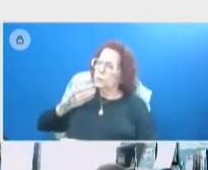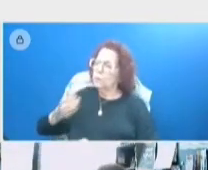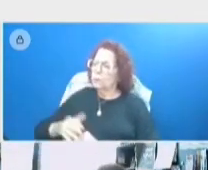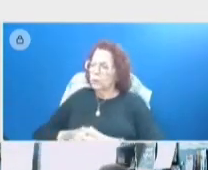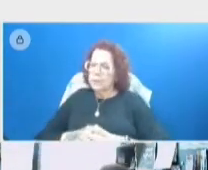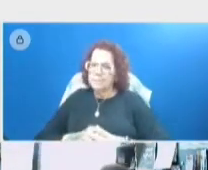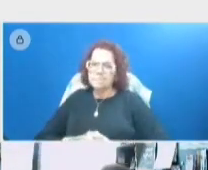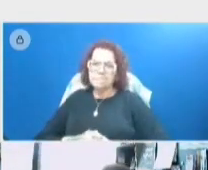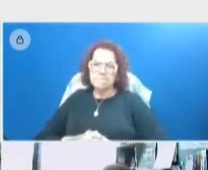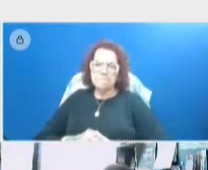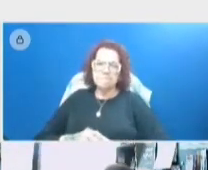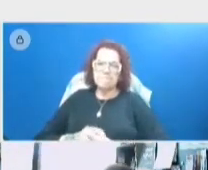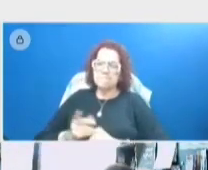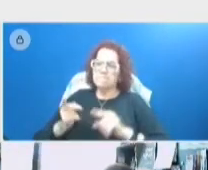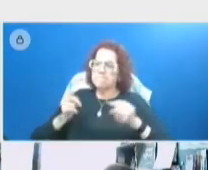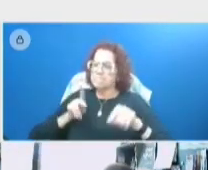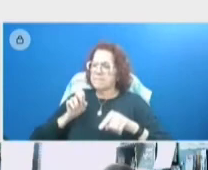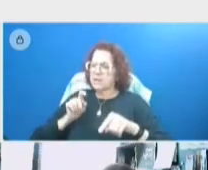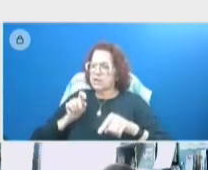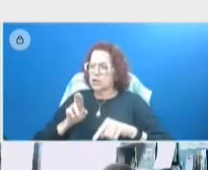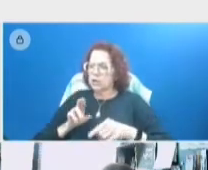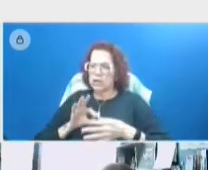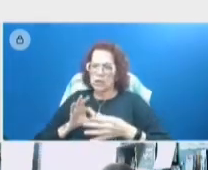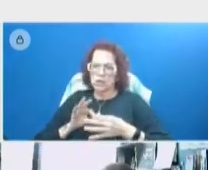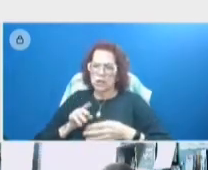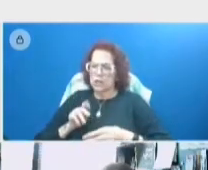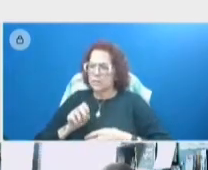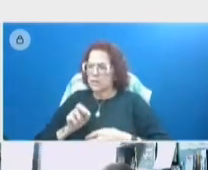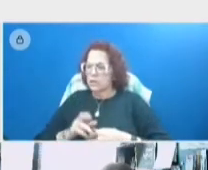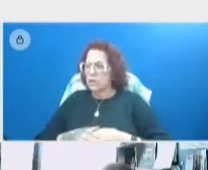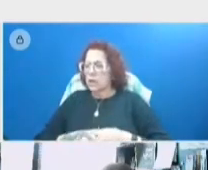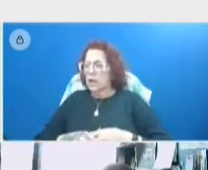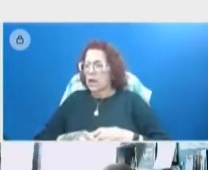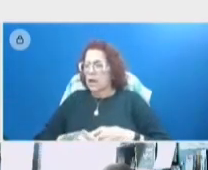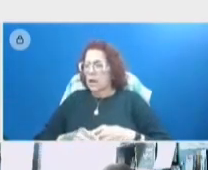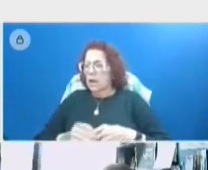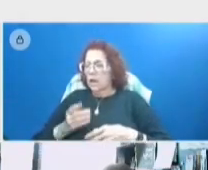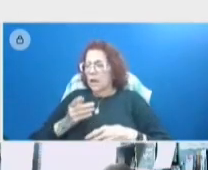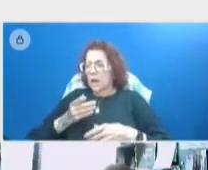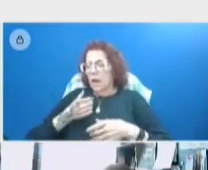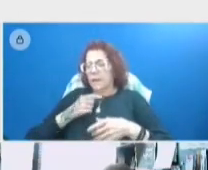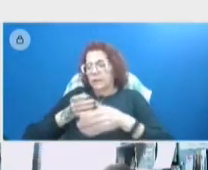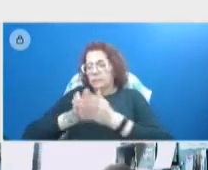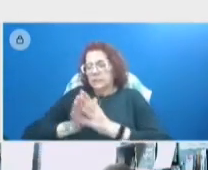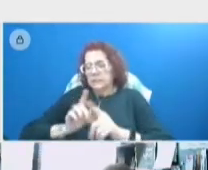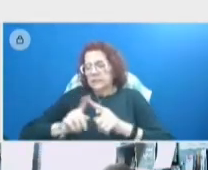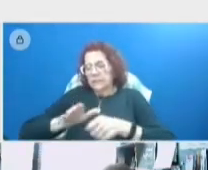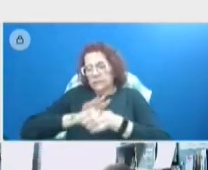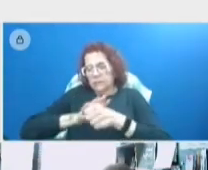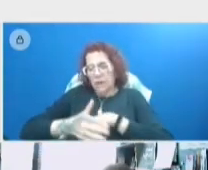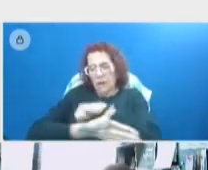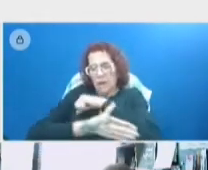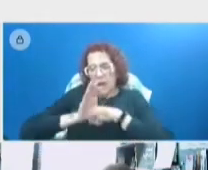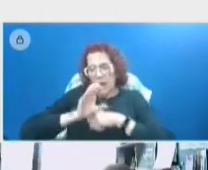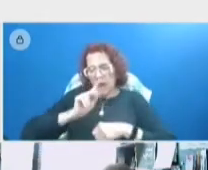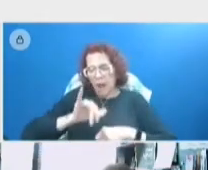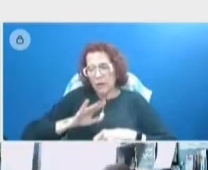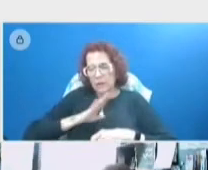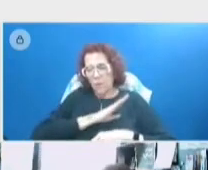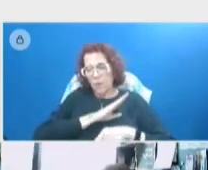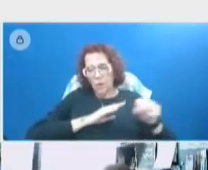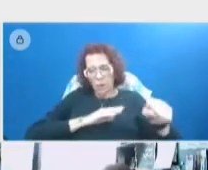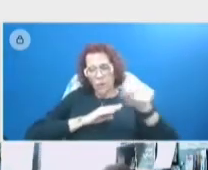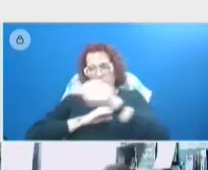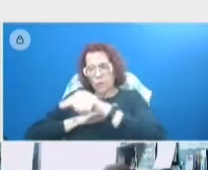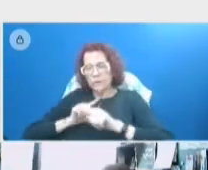And this has been requested by the local boards. Is that correct? The county boards have requested that this kind of relief be